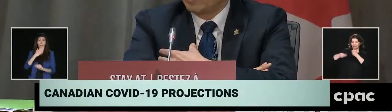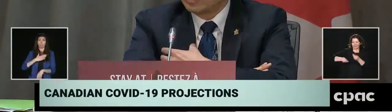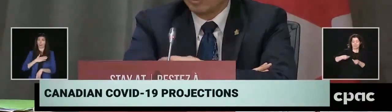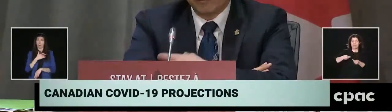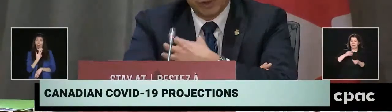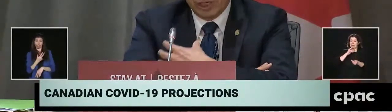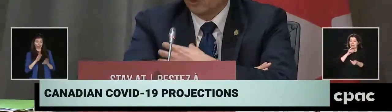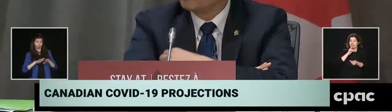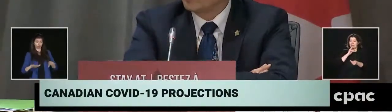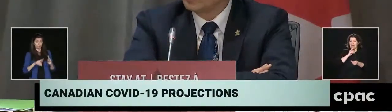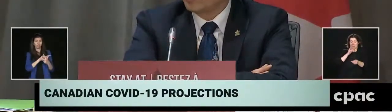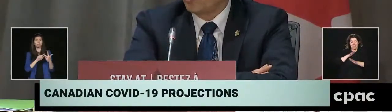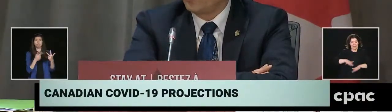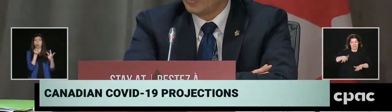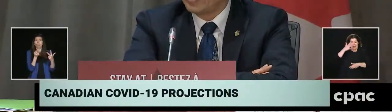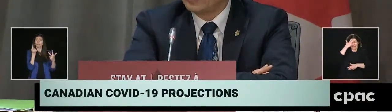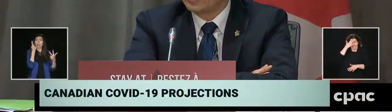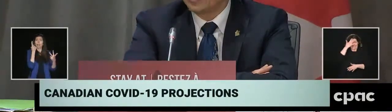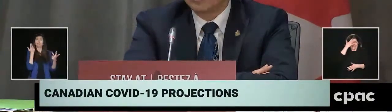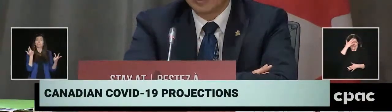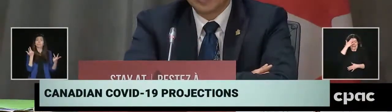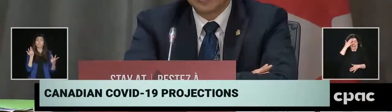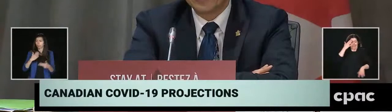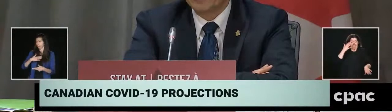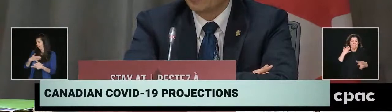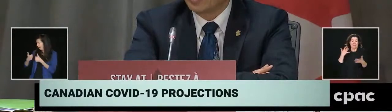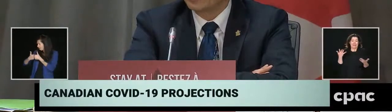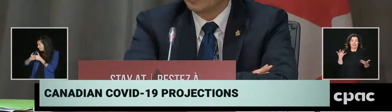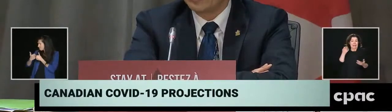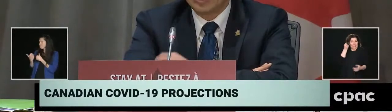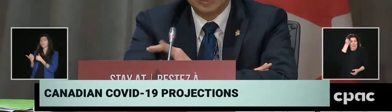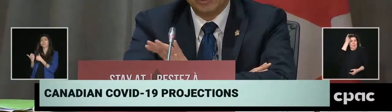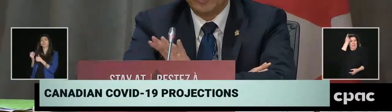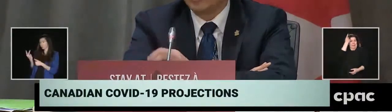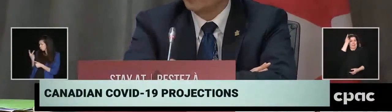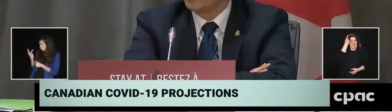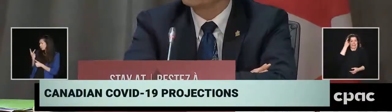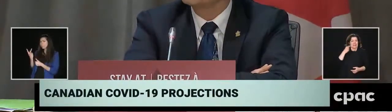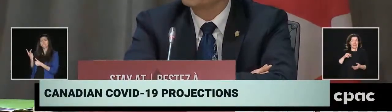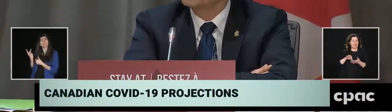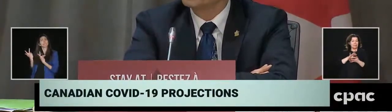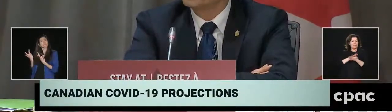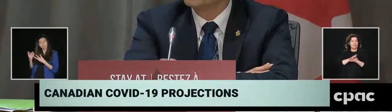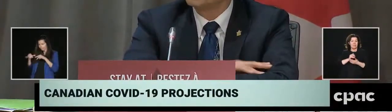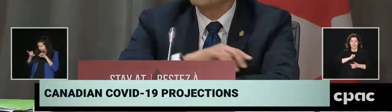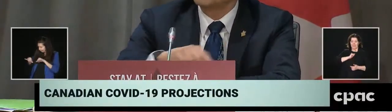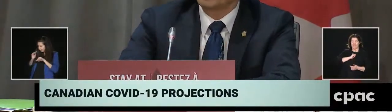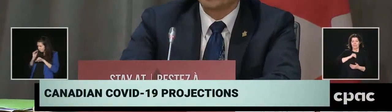partner, myself, we're in our own bubble at home, and the kids, they recognize they need to be in their bubble.